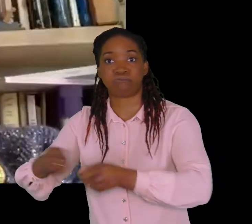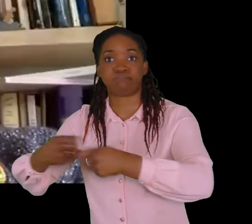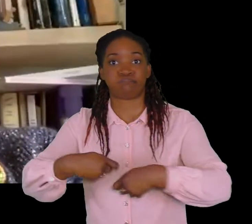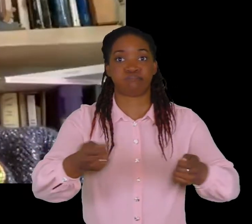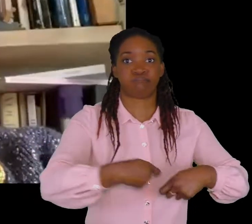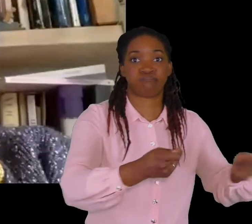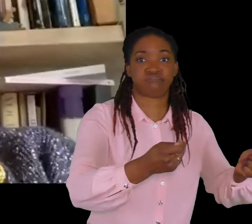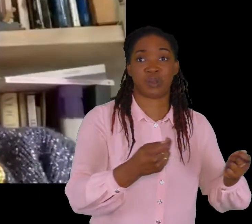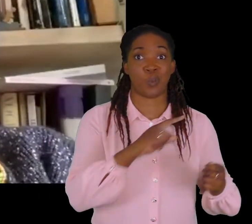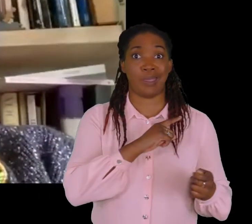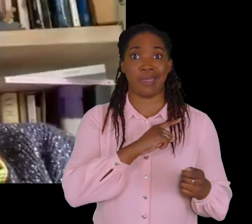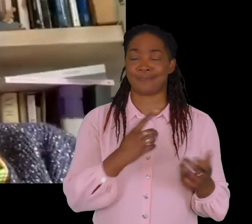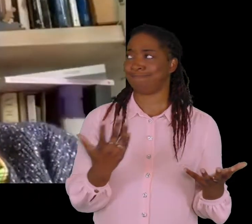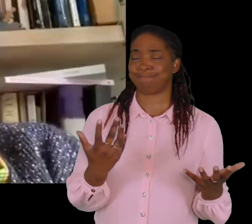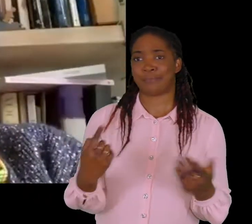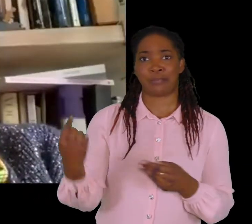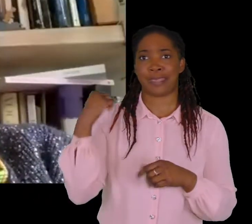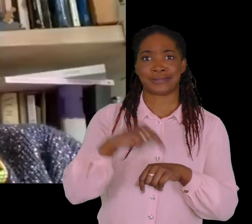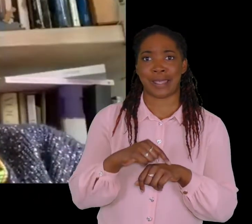because there was no